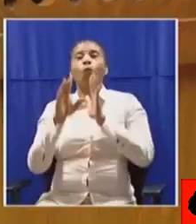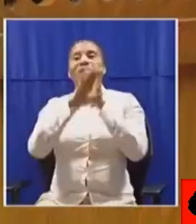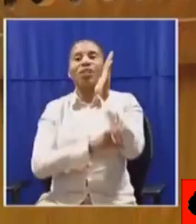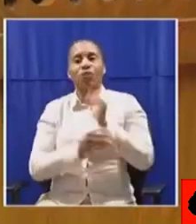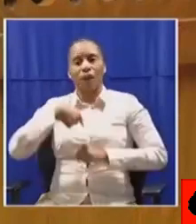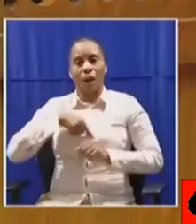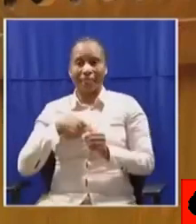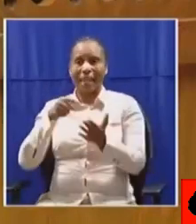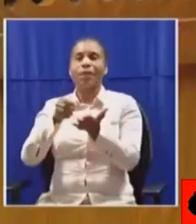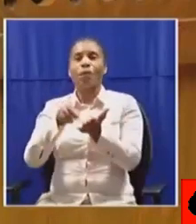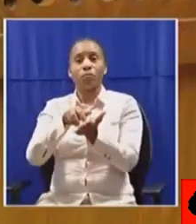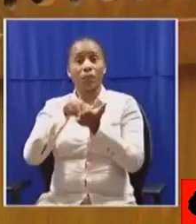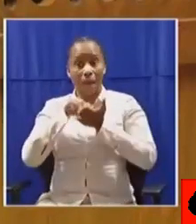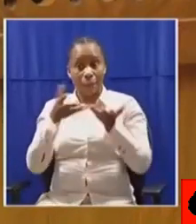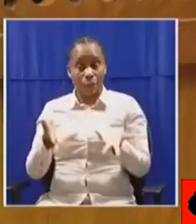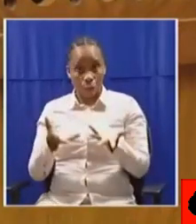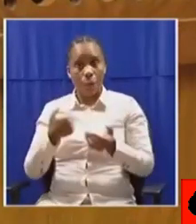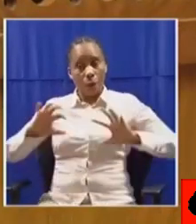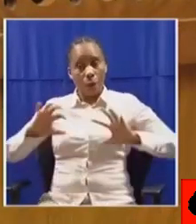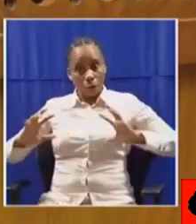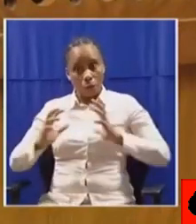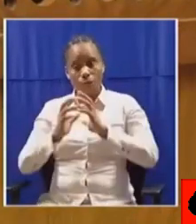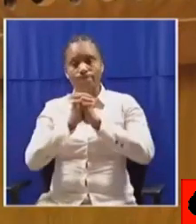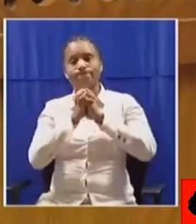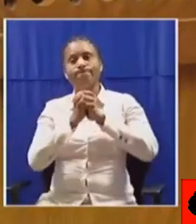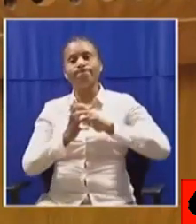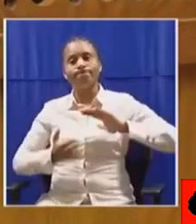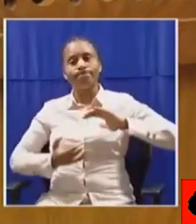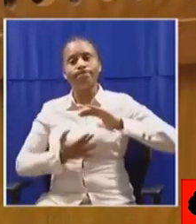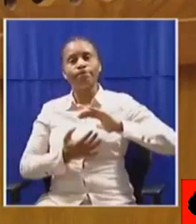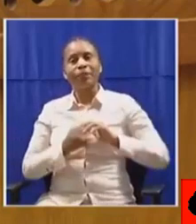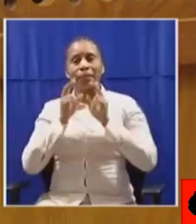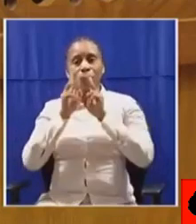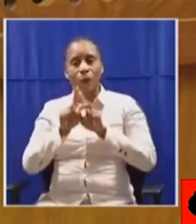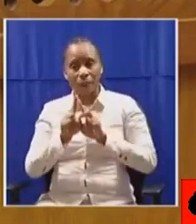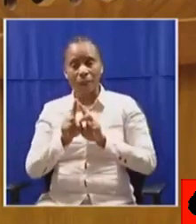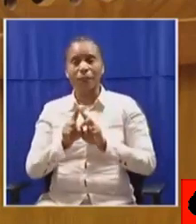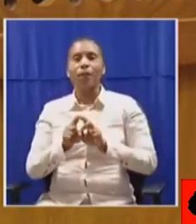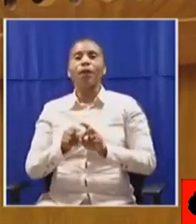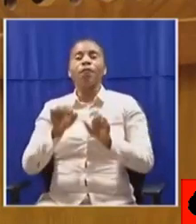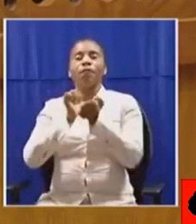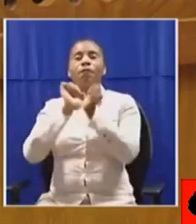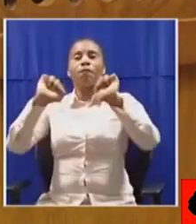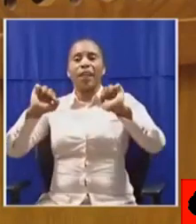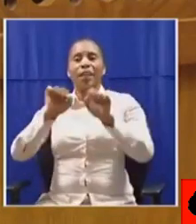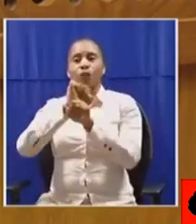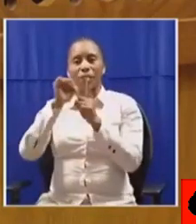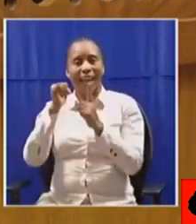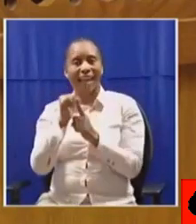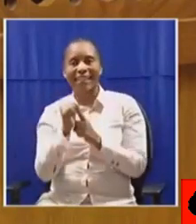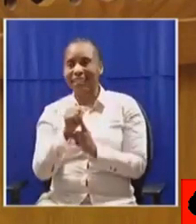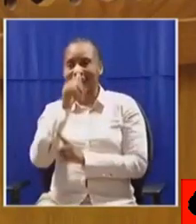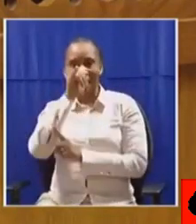We are united in our desire to see a society free of crime and violence. We need